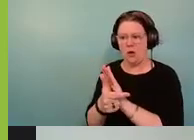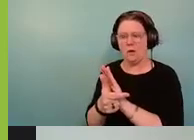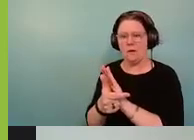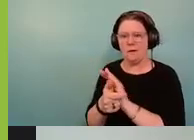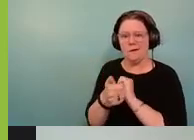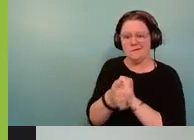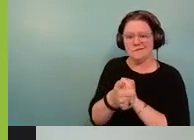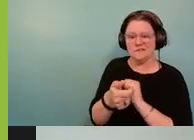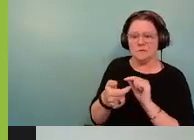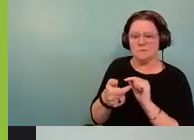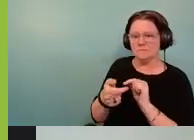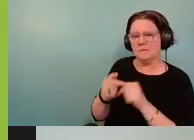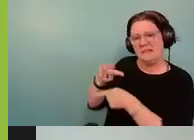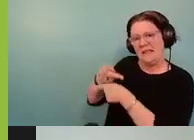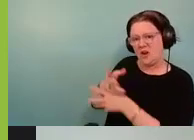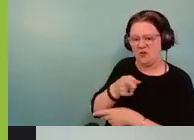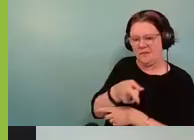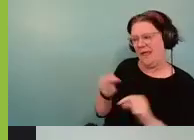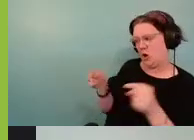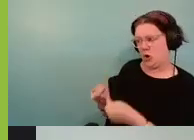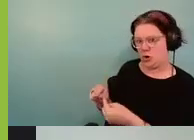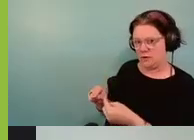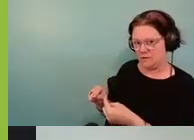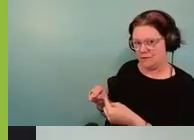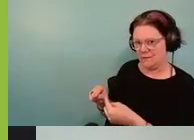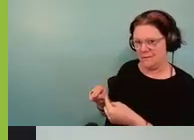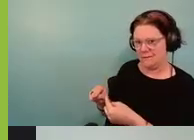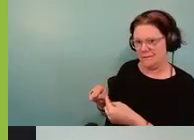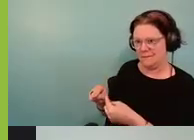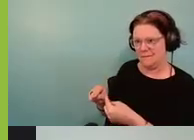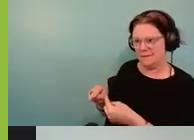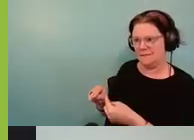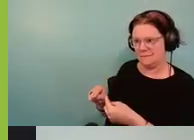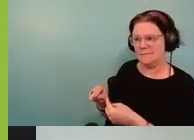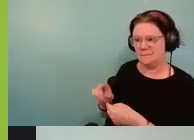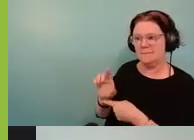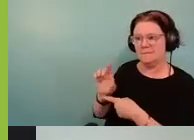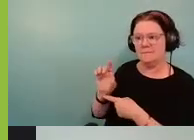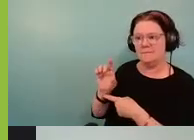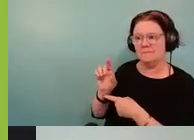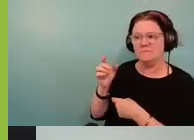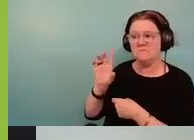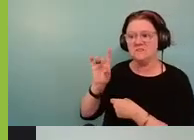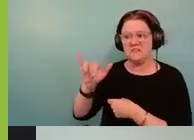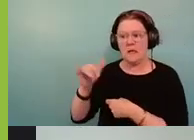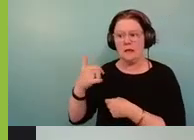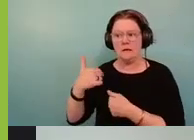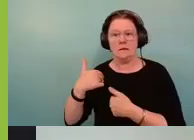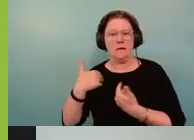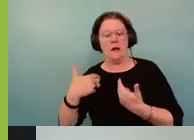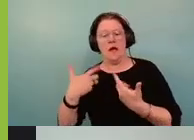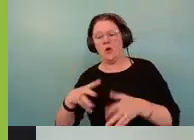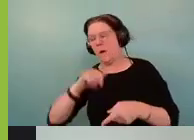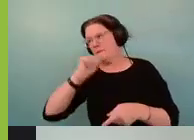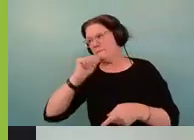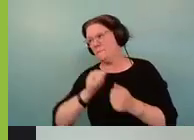the caregiver that they live with. And the caregiver did this so that they didn't have to deal